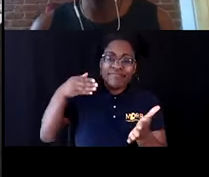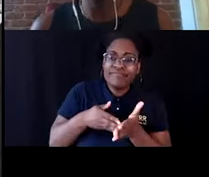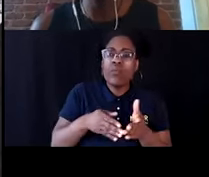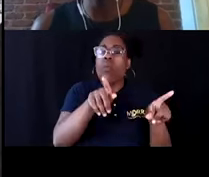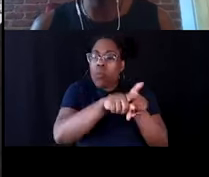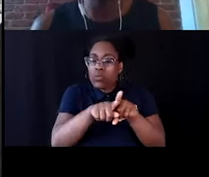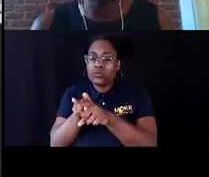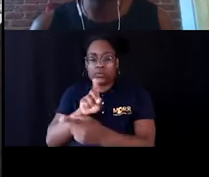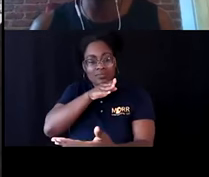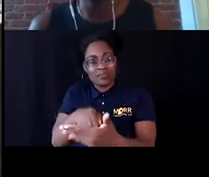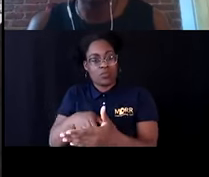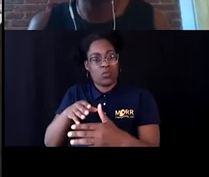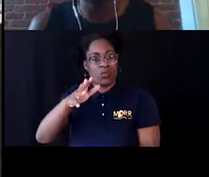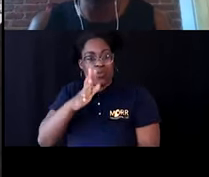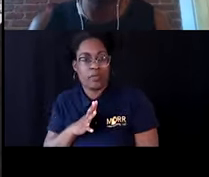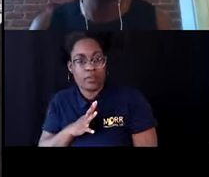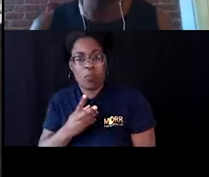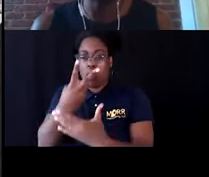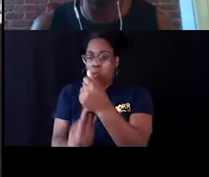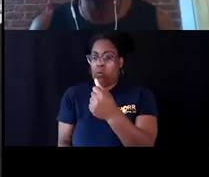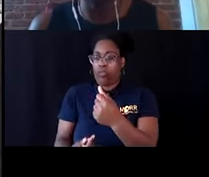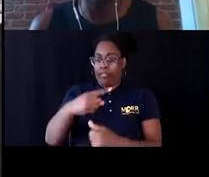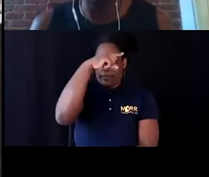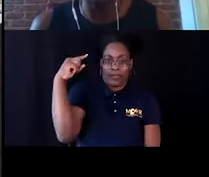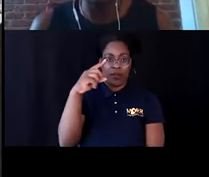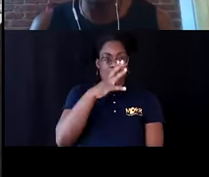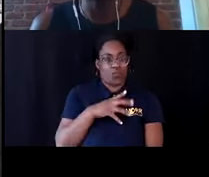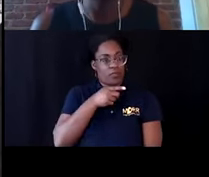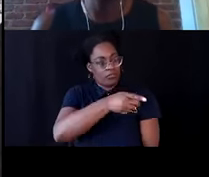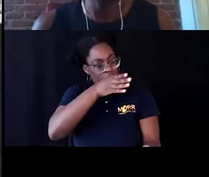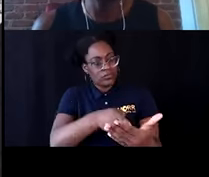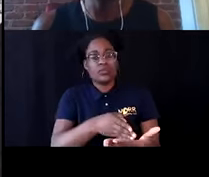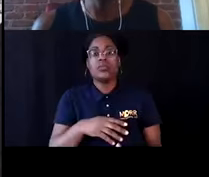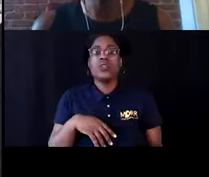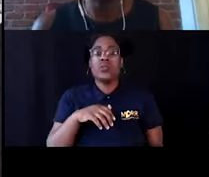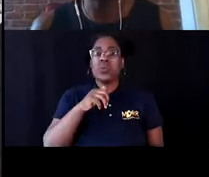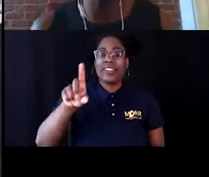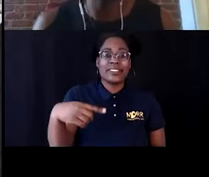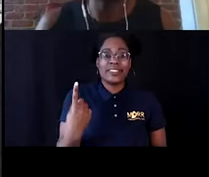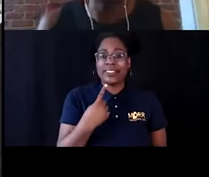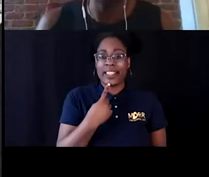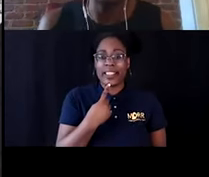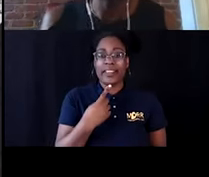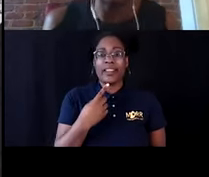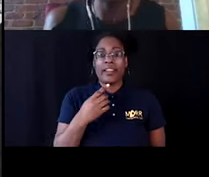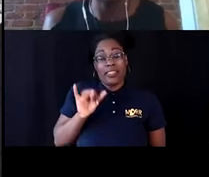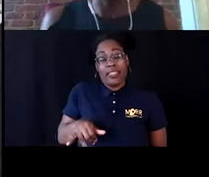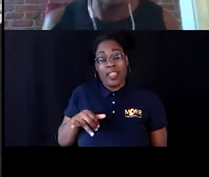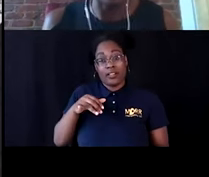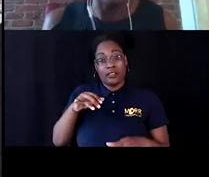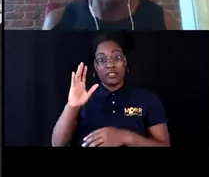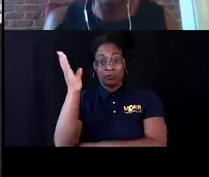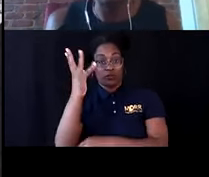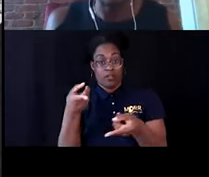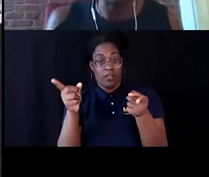said, it was immortalized in many ways, the famous "Ain't I a Woman" speech. But we should also name that she actually didn't